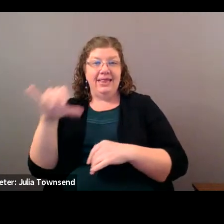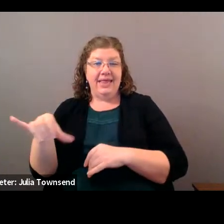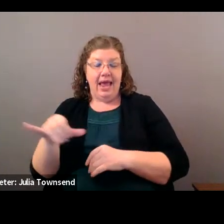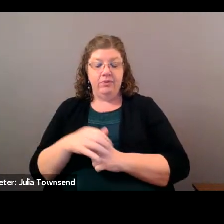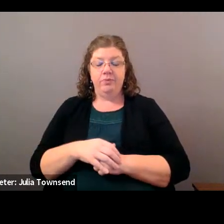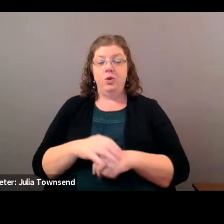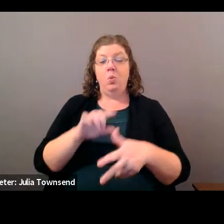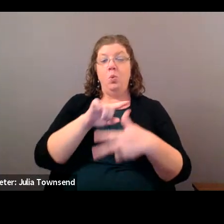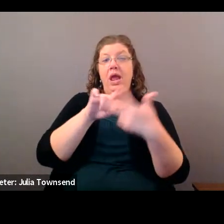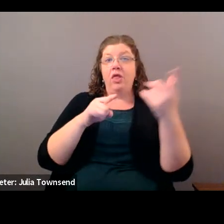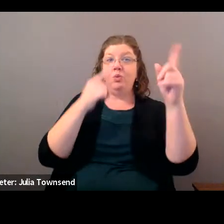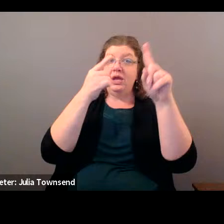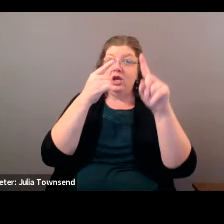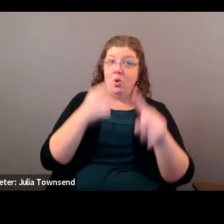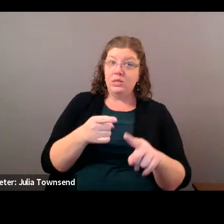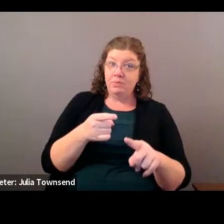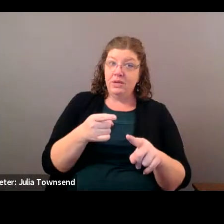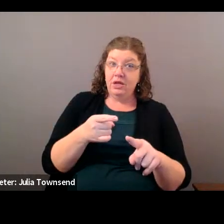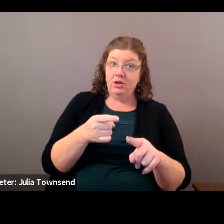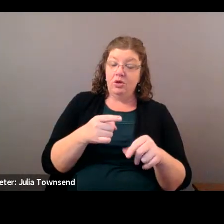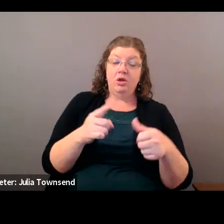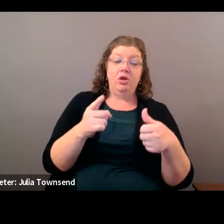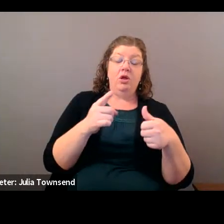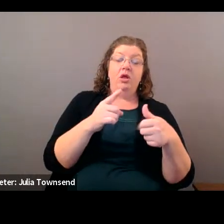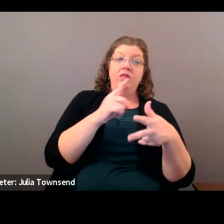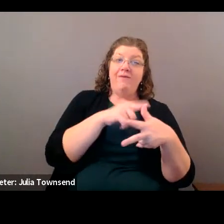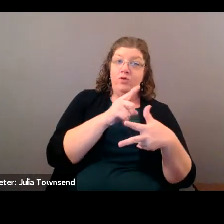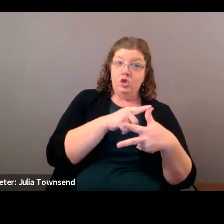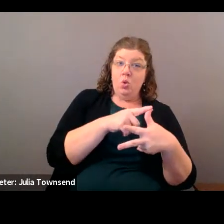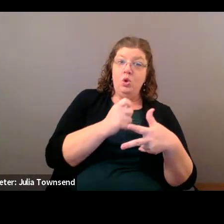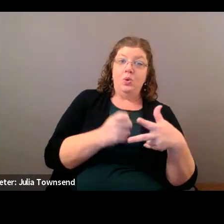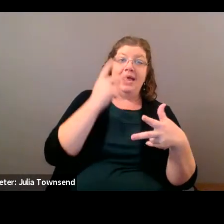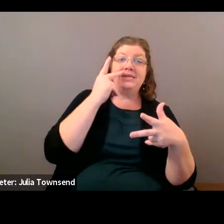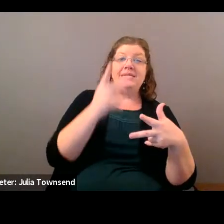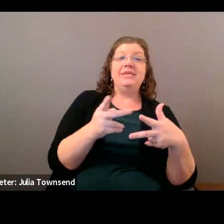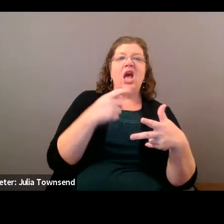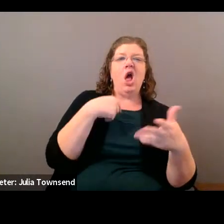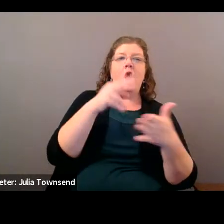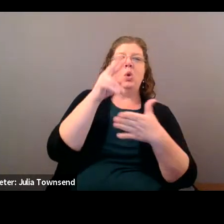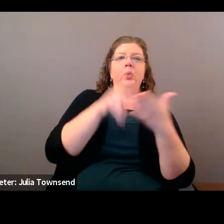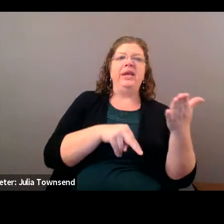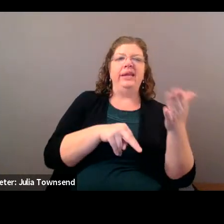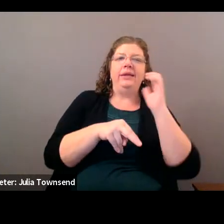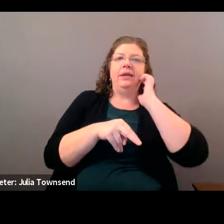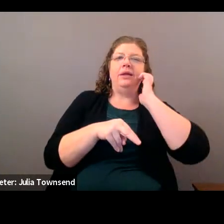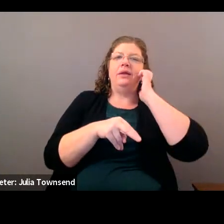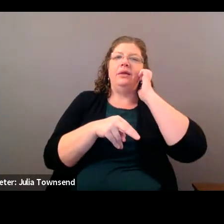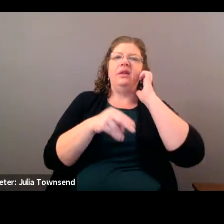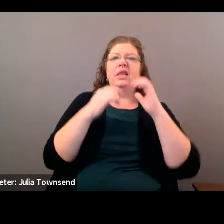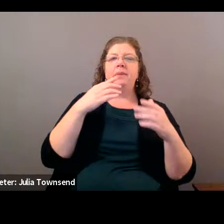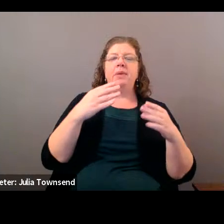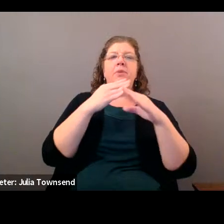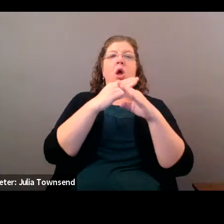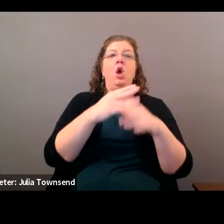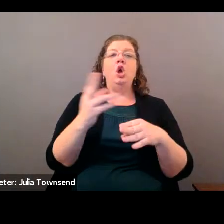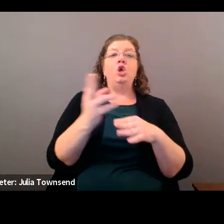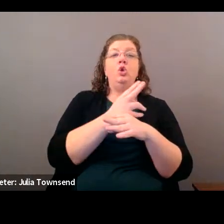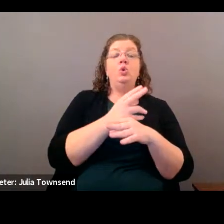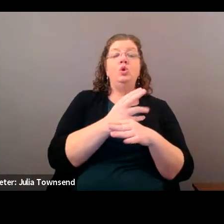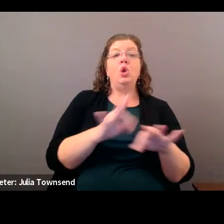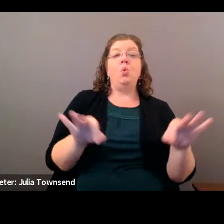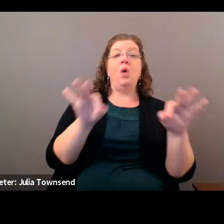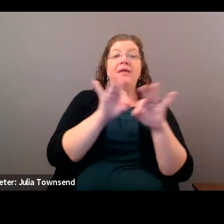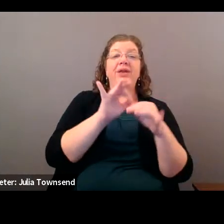goals in particular. And the first goal, as you could see, I'll read it since it's sort of blocked off. Use relevant and